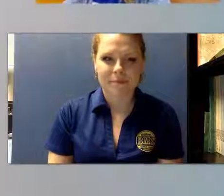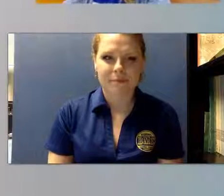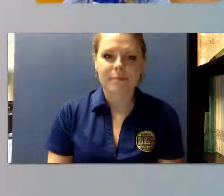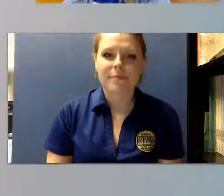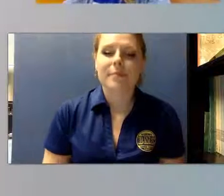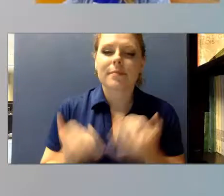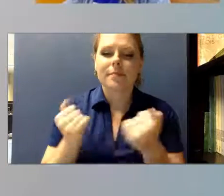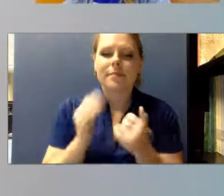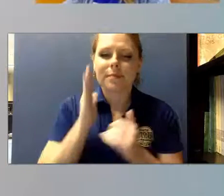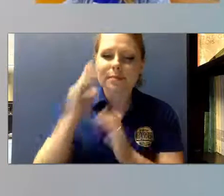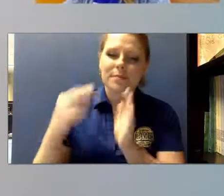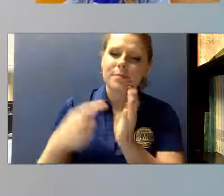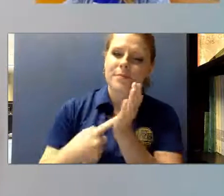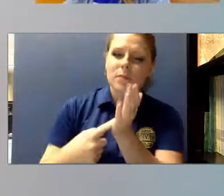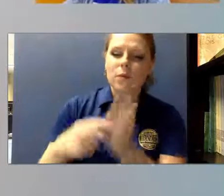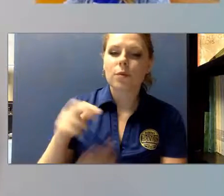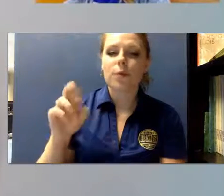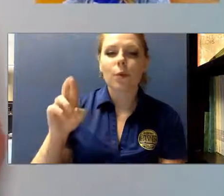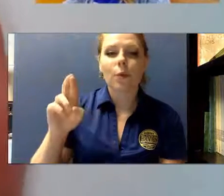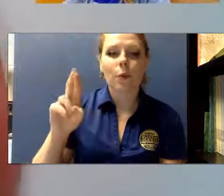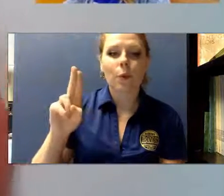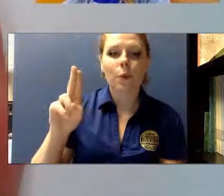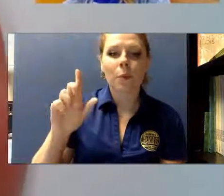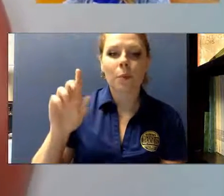Today we're going to talk about rule of thirds